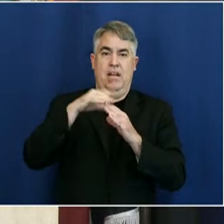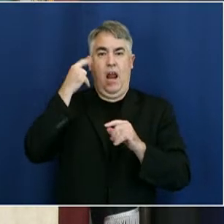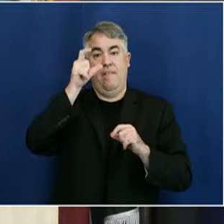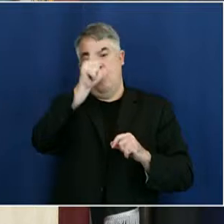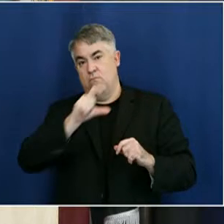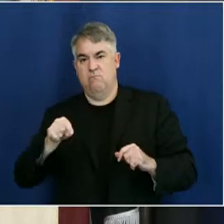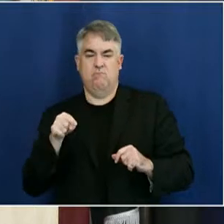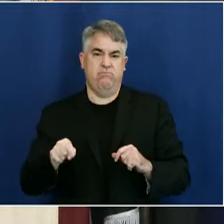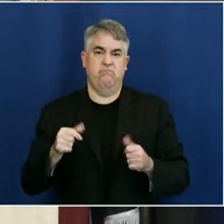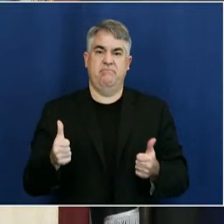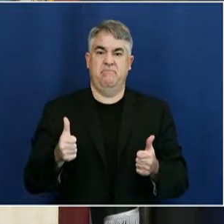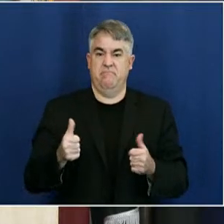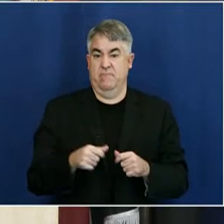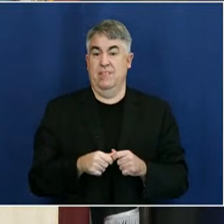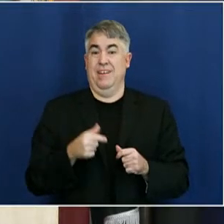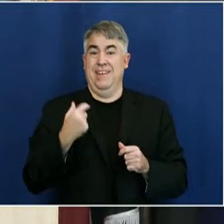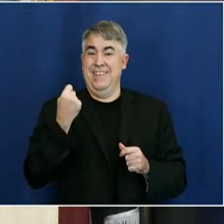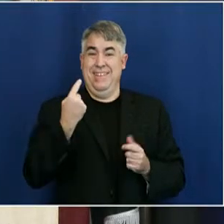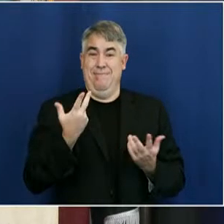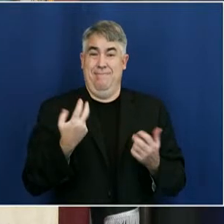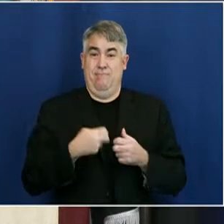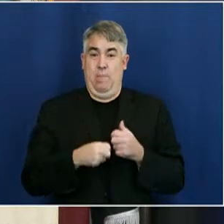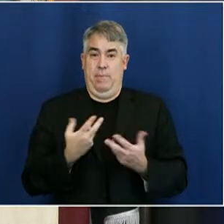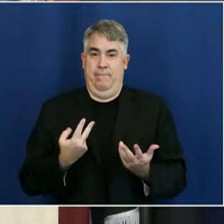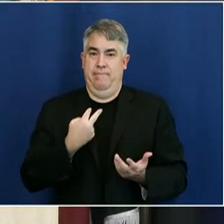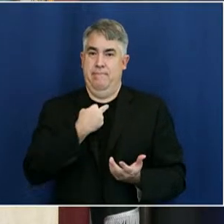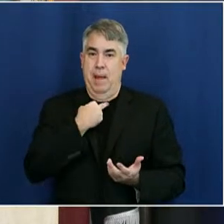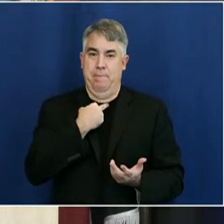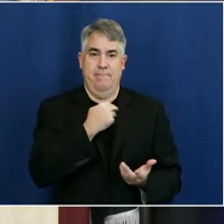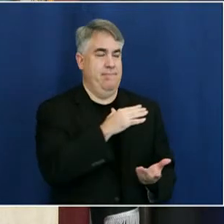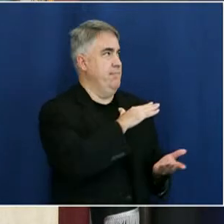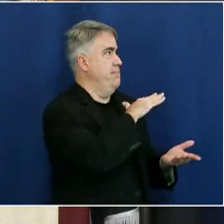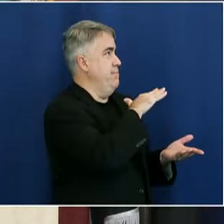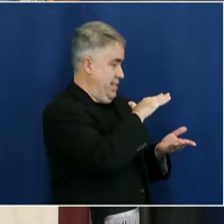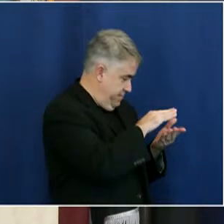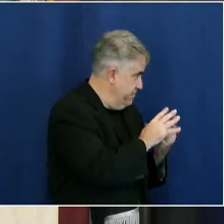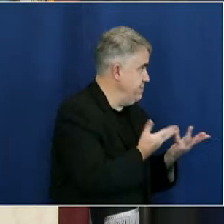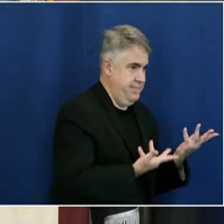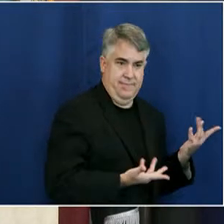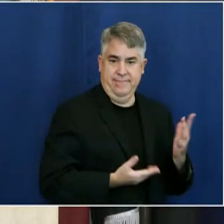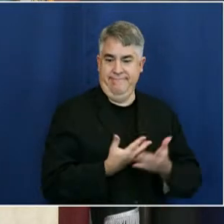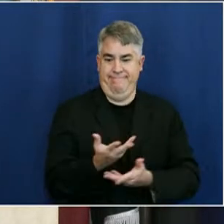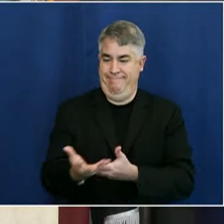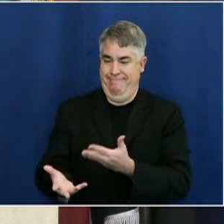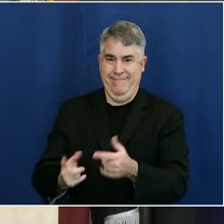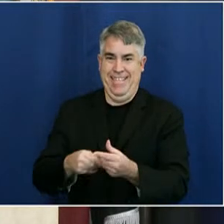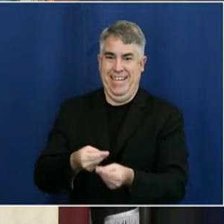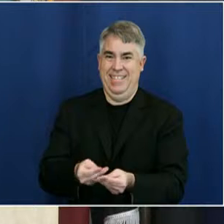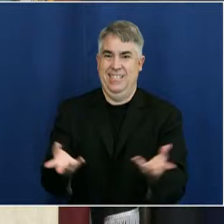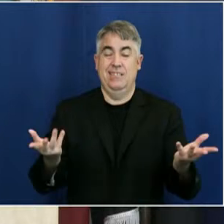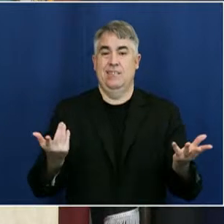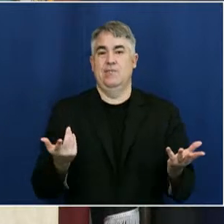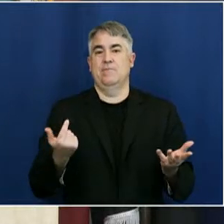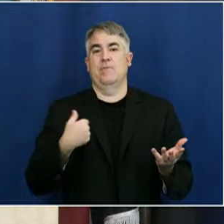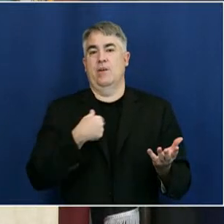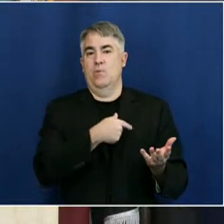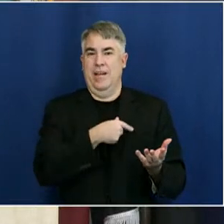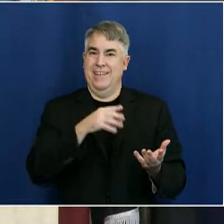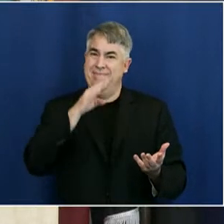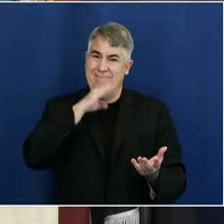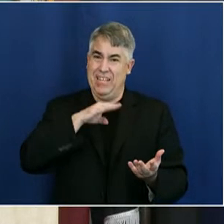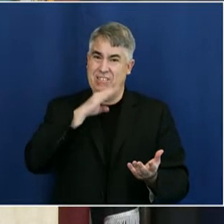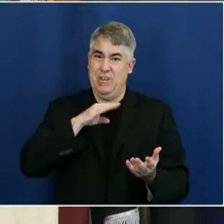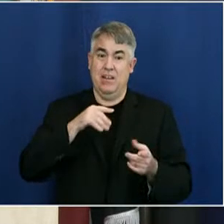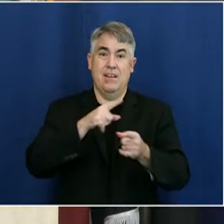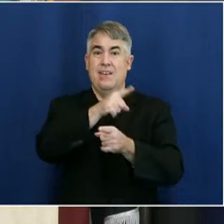in supply chain are inconvenient and are frustrating. We're frustrated. We certainly understand that the public will be as well. But